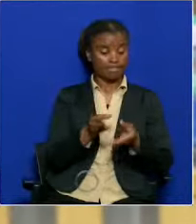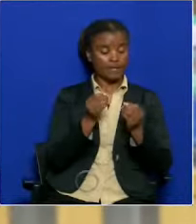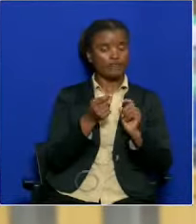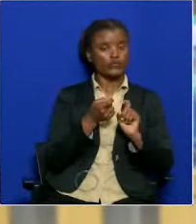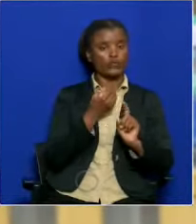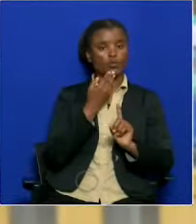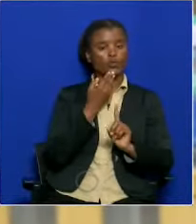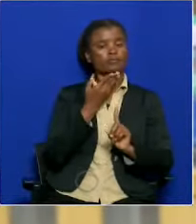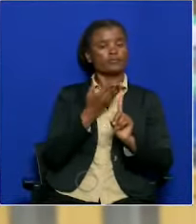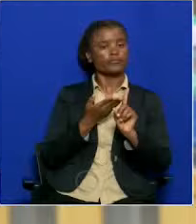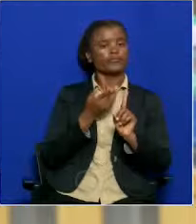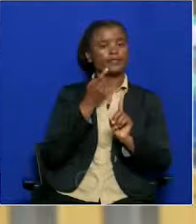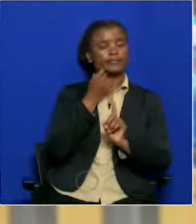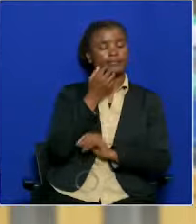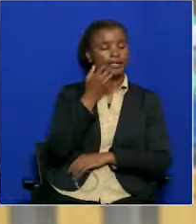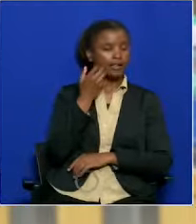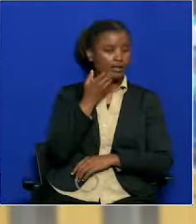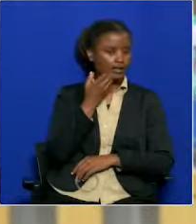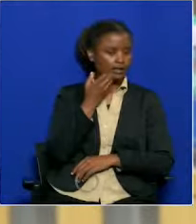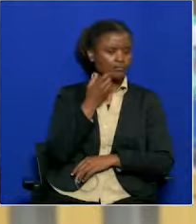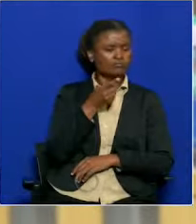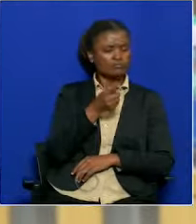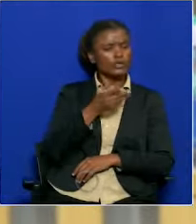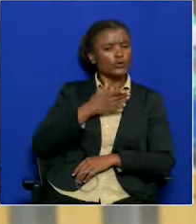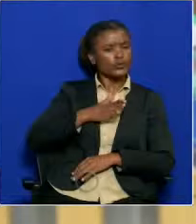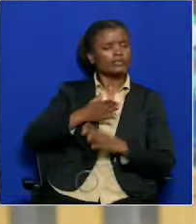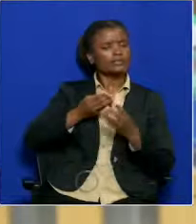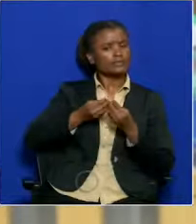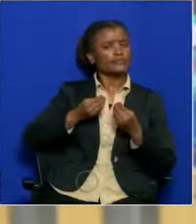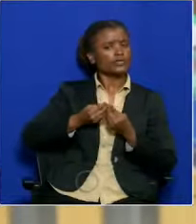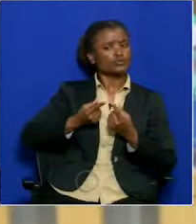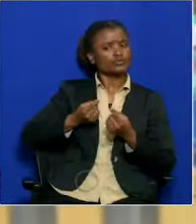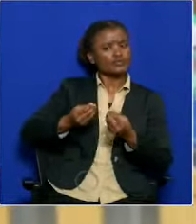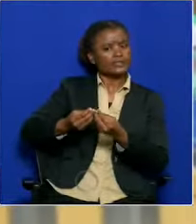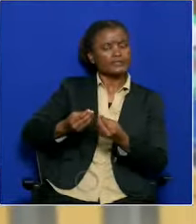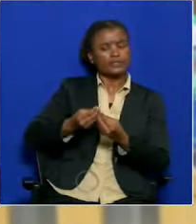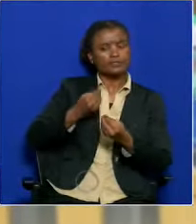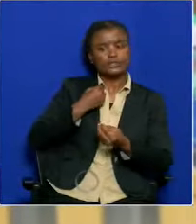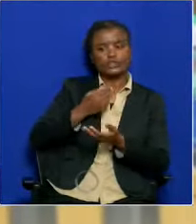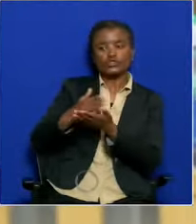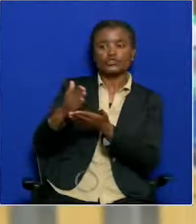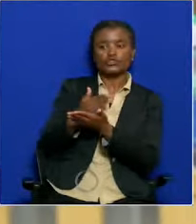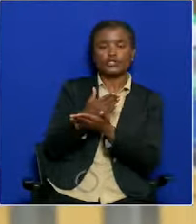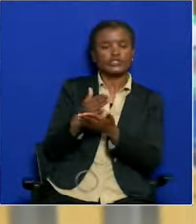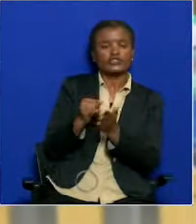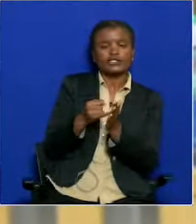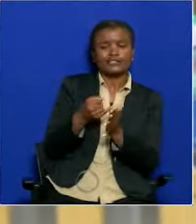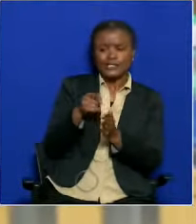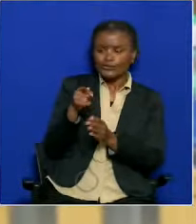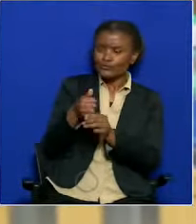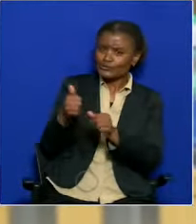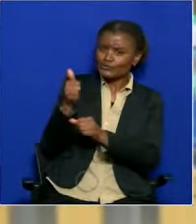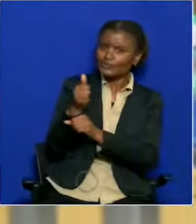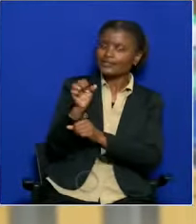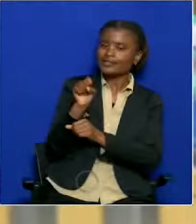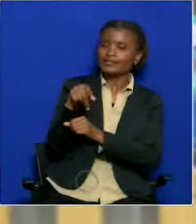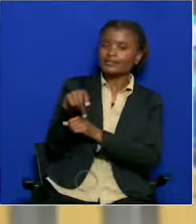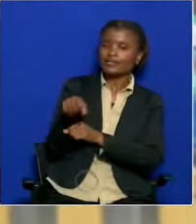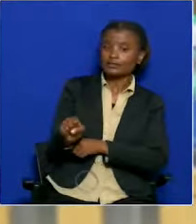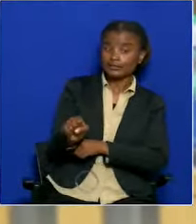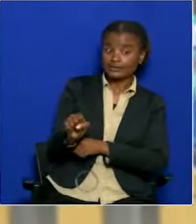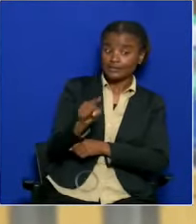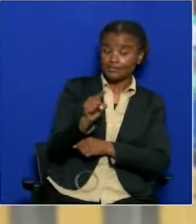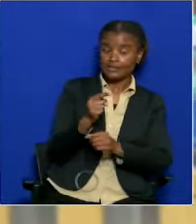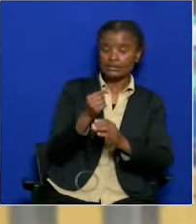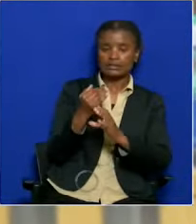about it. You're a general in the subs. He's not sharing for the sake of it. So he sends you this on the 17th. On the